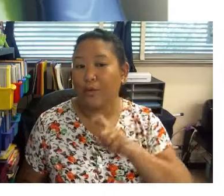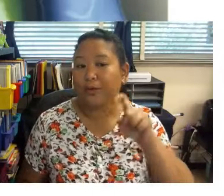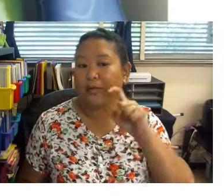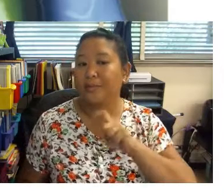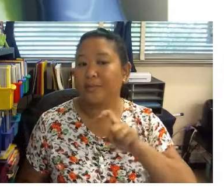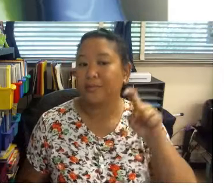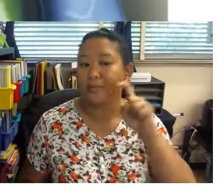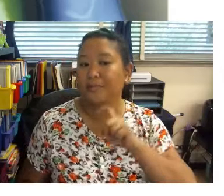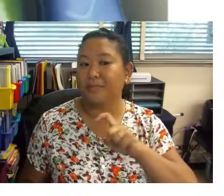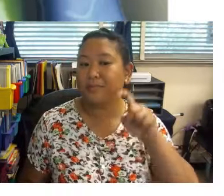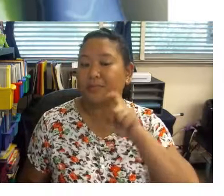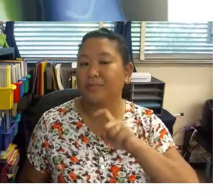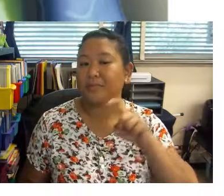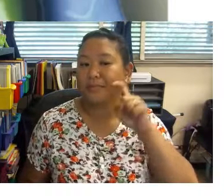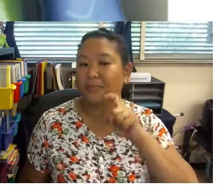rubber,